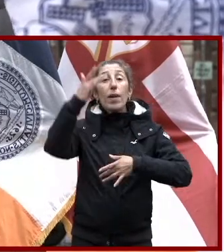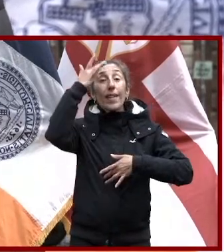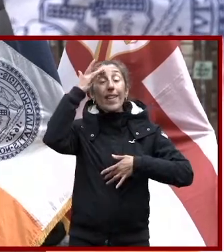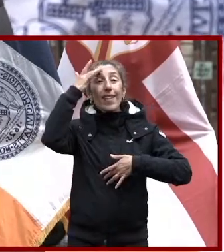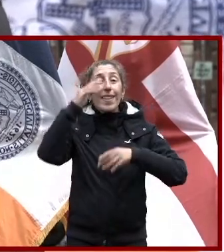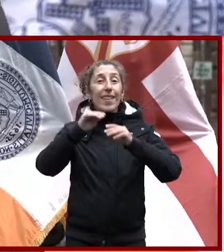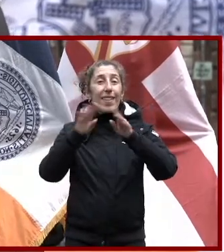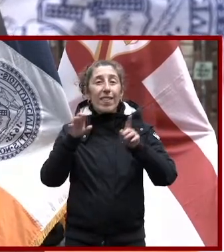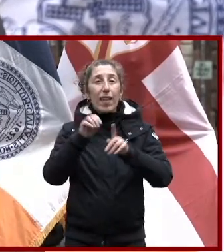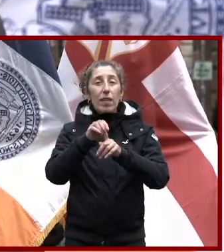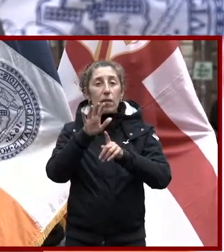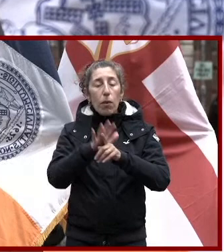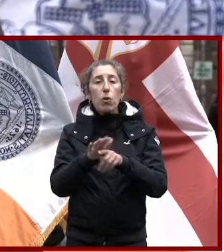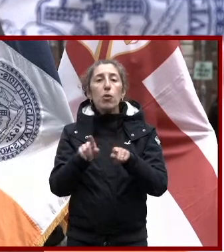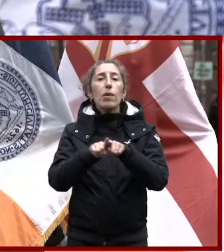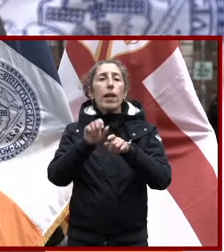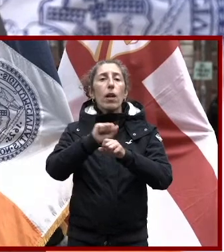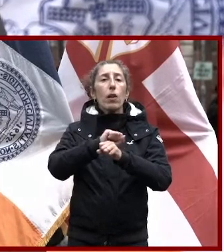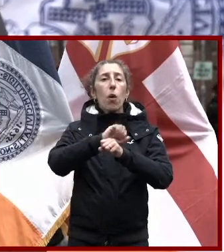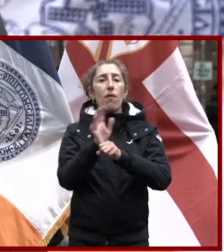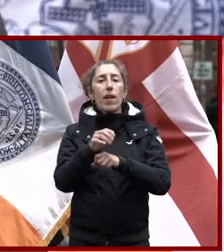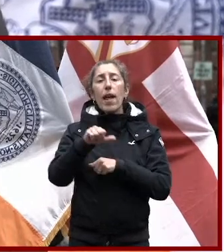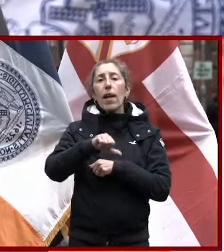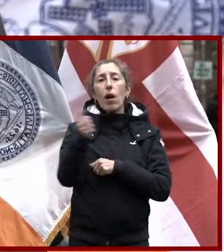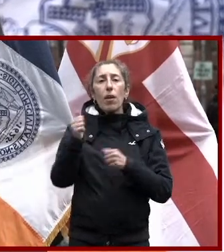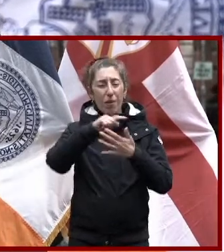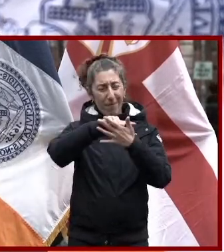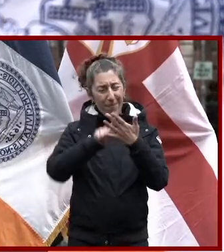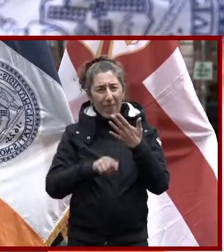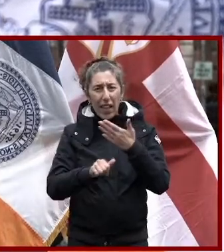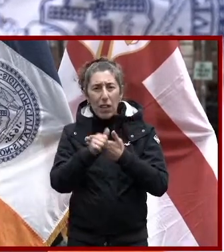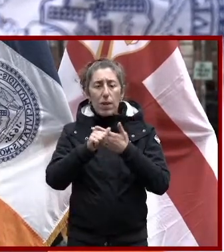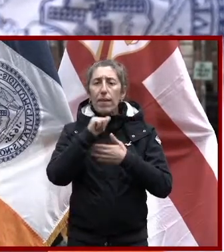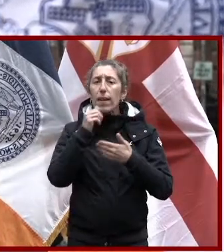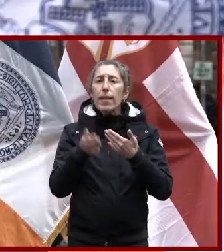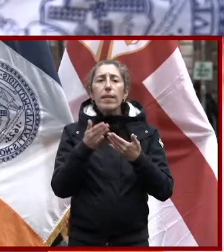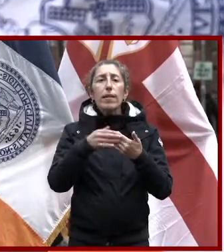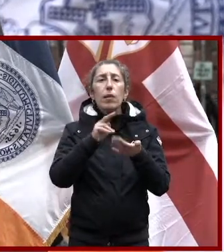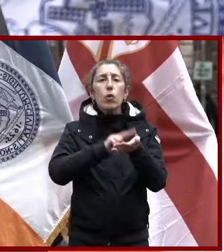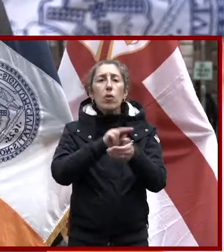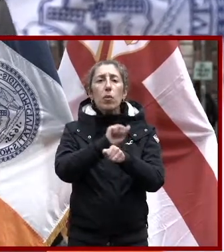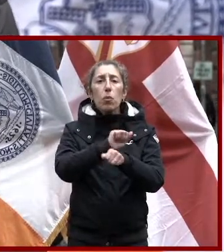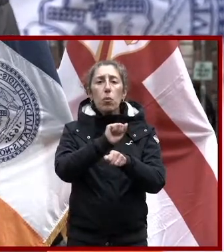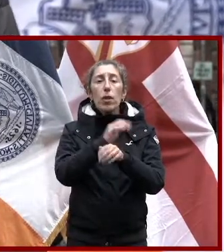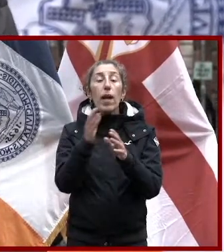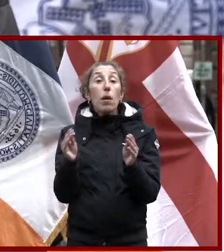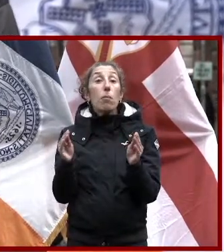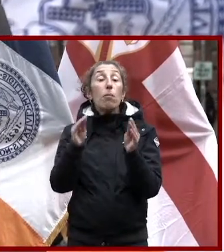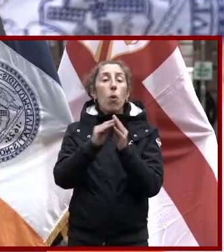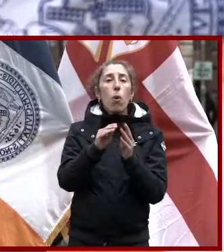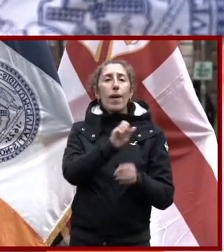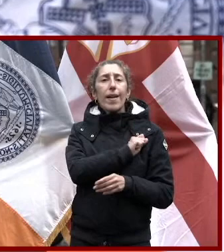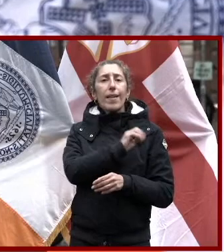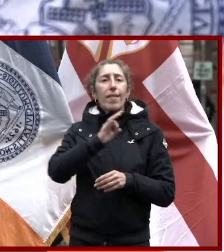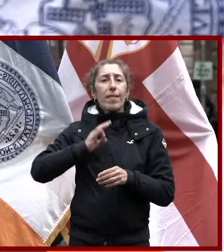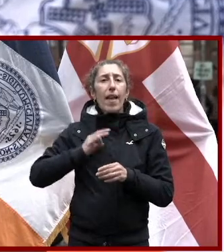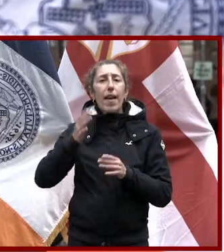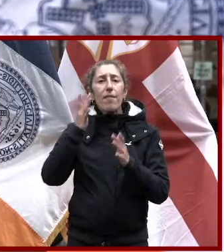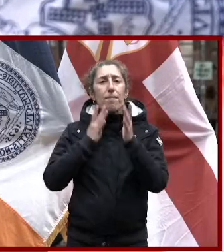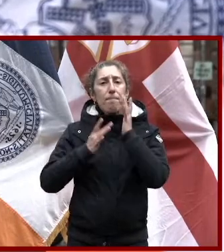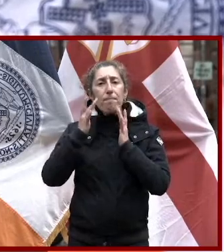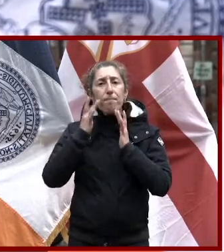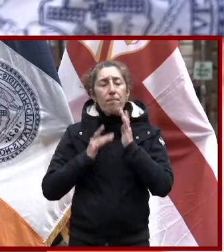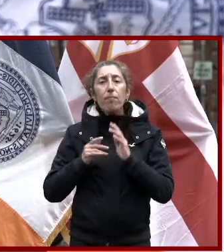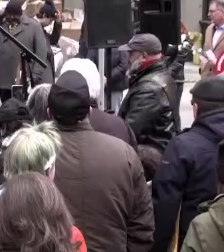like COVID-19 and more. Unsafe staffing level, chronic in U.S. hospitals and